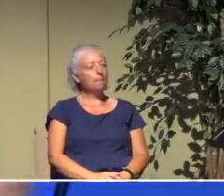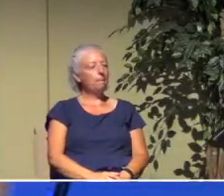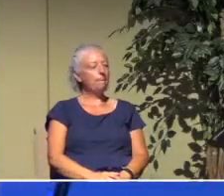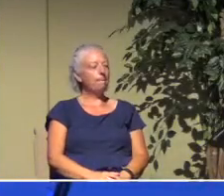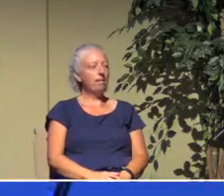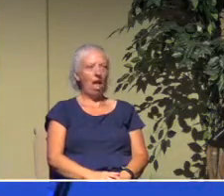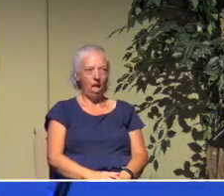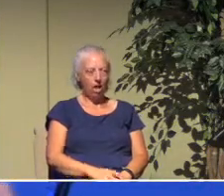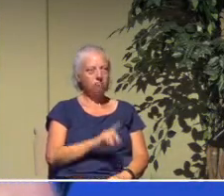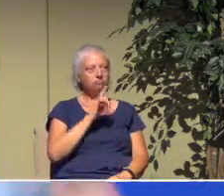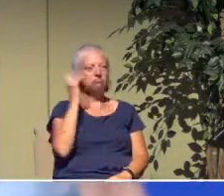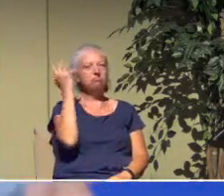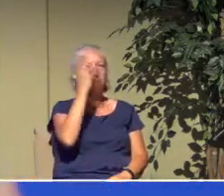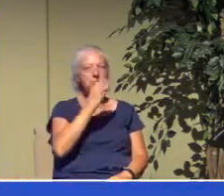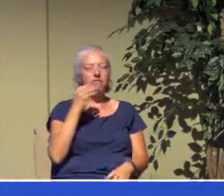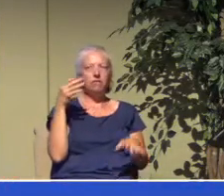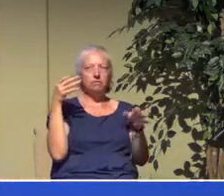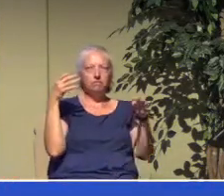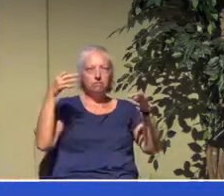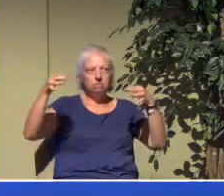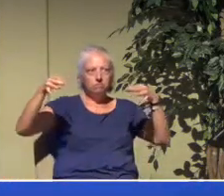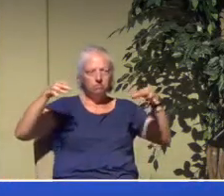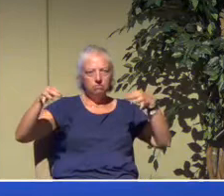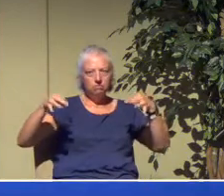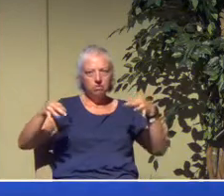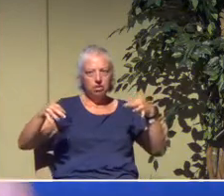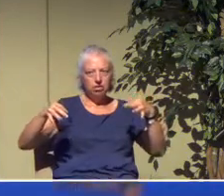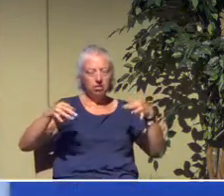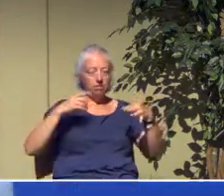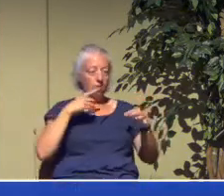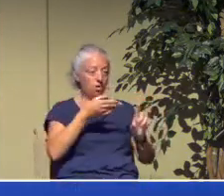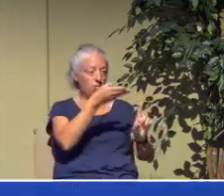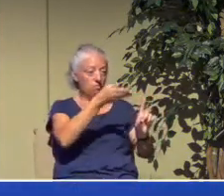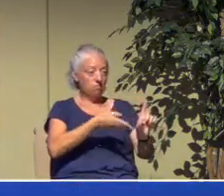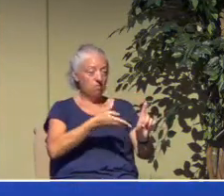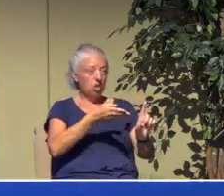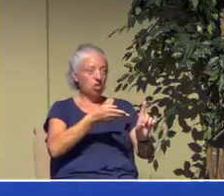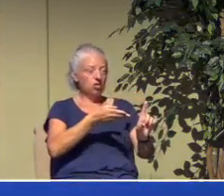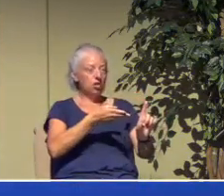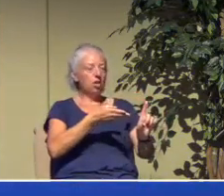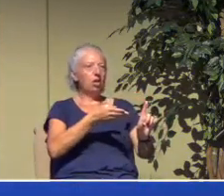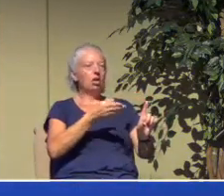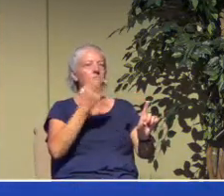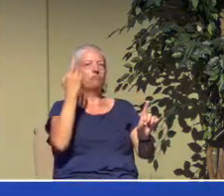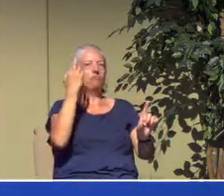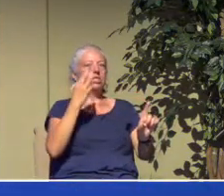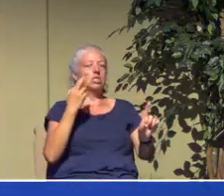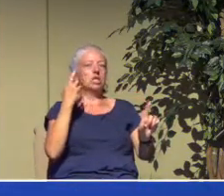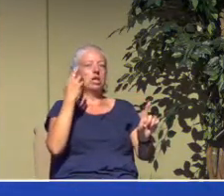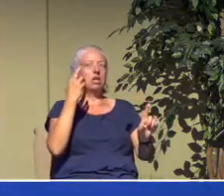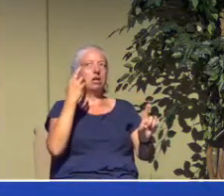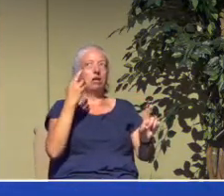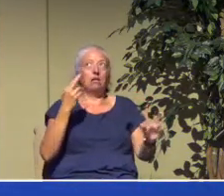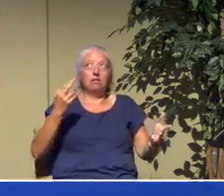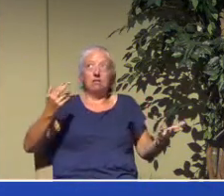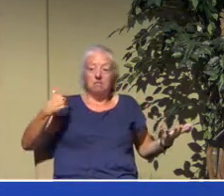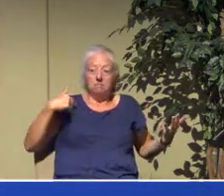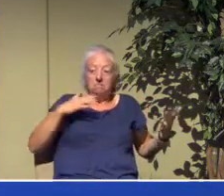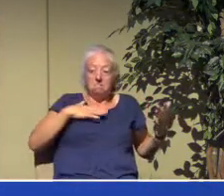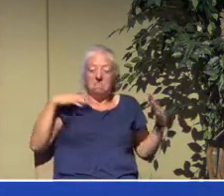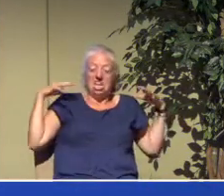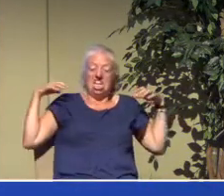What a beautiful description of an individual coming to a place where they say, I'm done with my yoke.